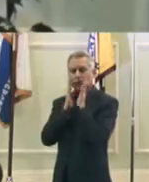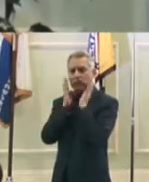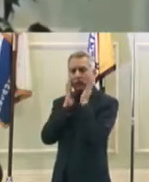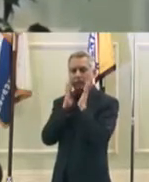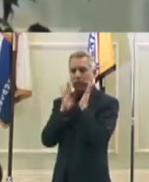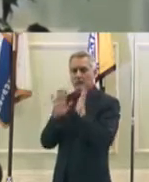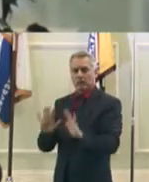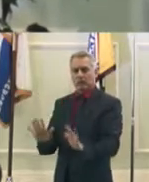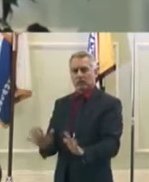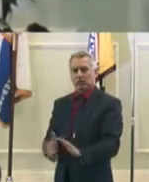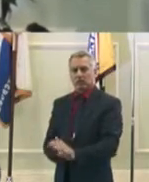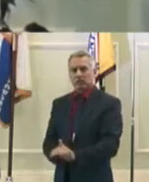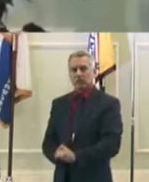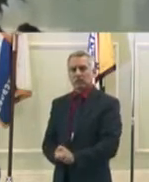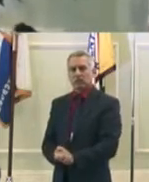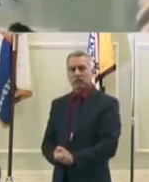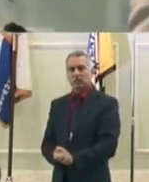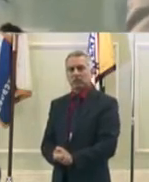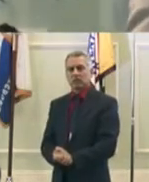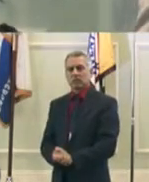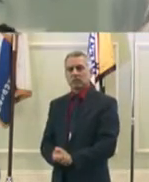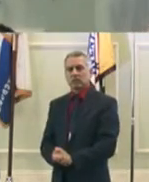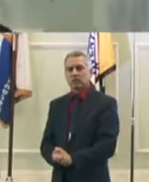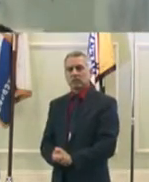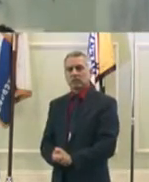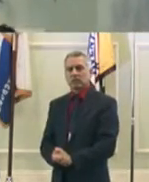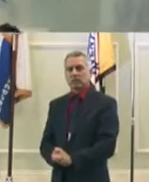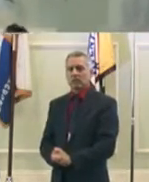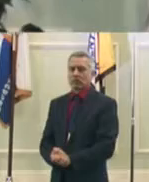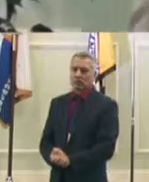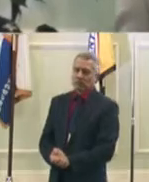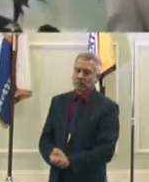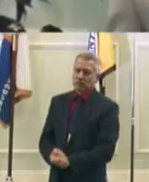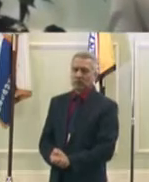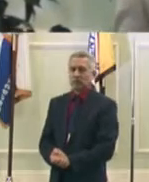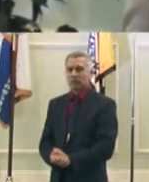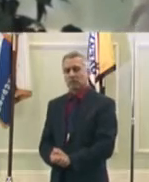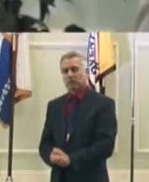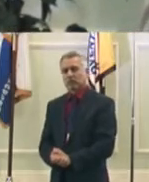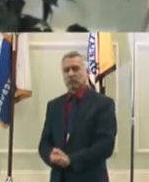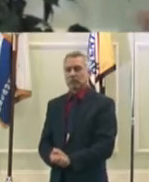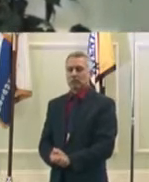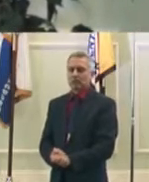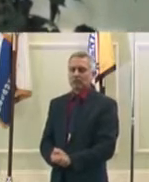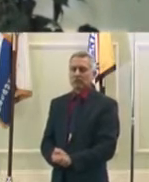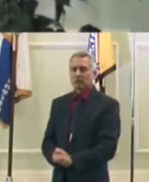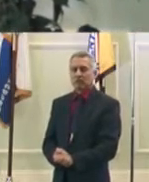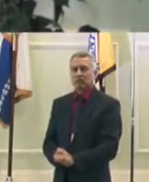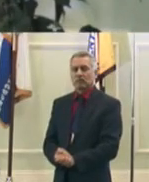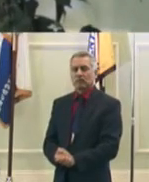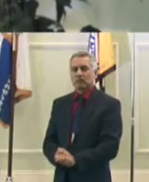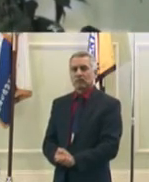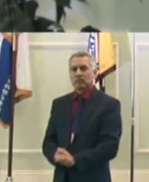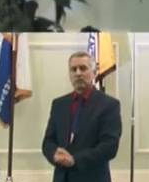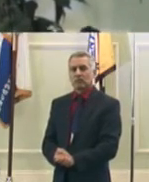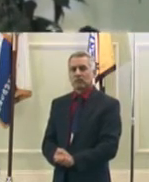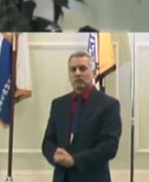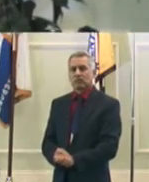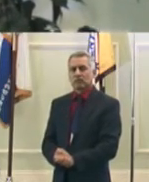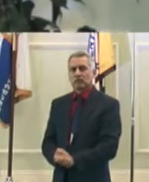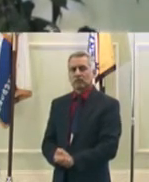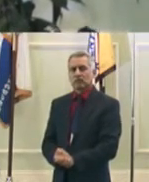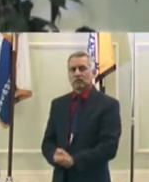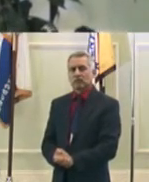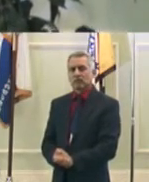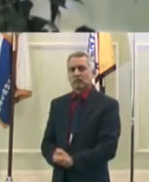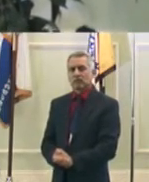get up because you're going to make me feel good. I'm going to feel okay either way. It's just what God asked me to do, so I'm doing it. If